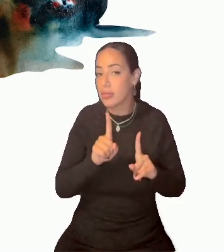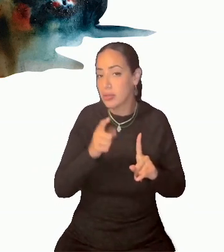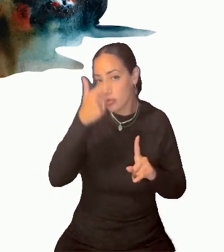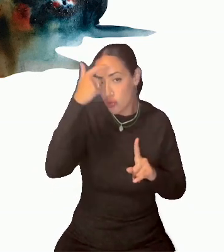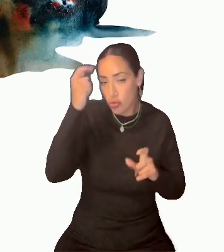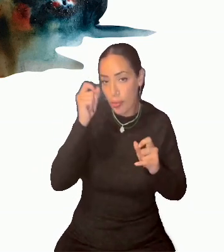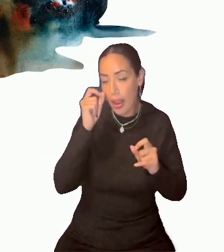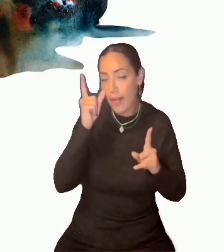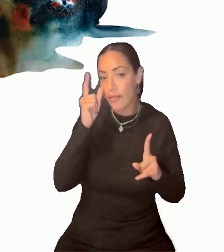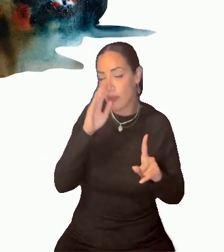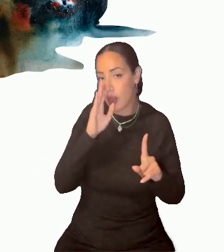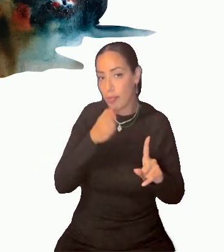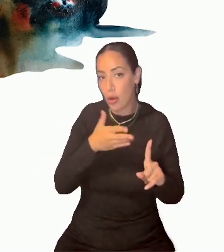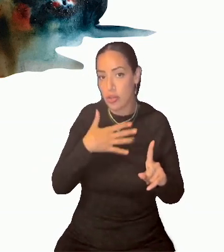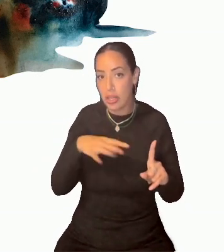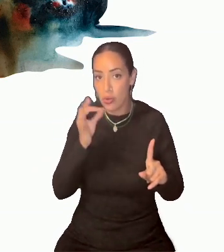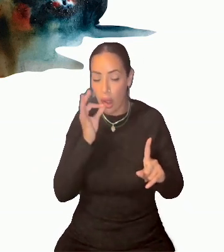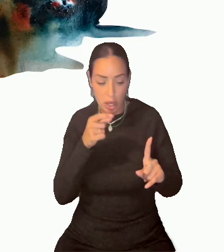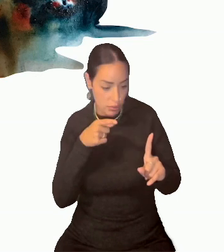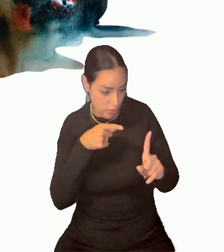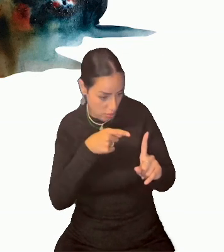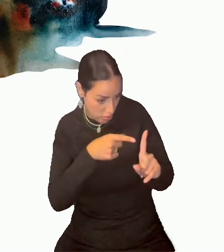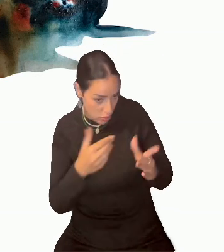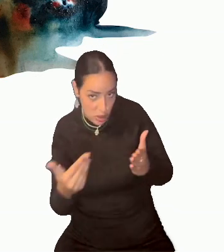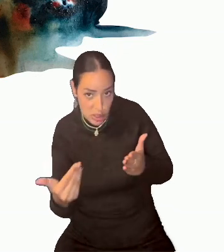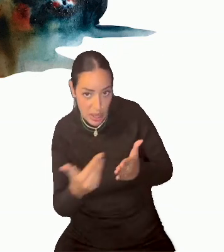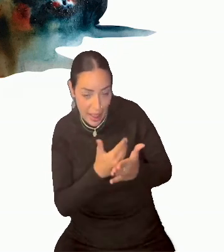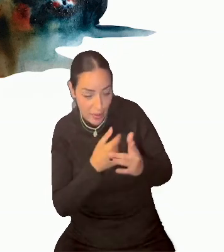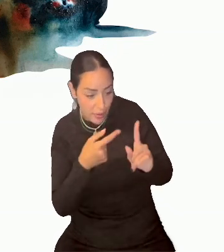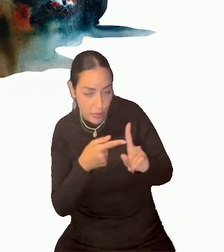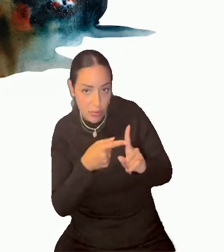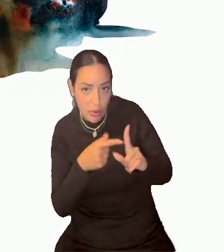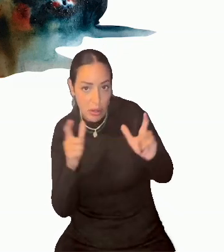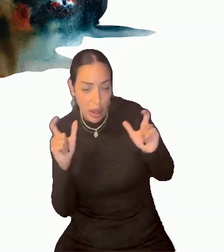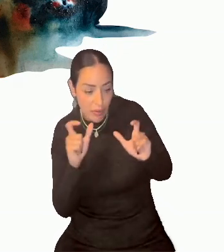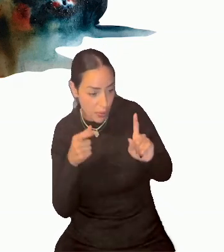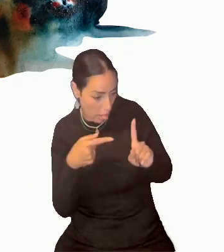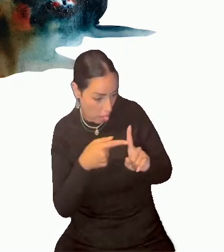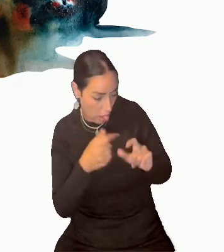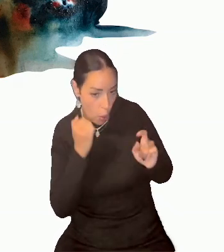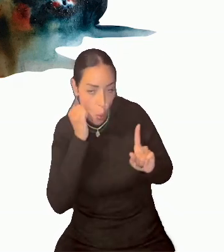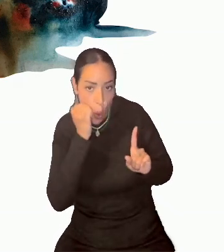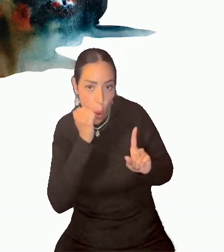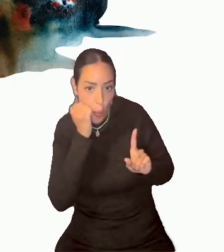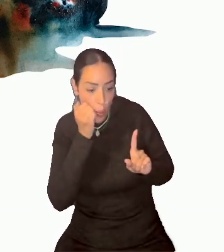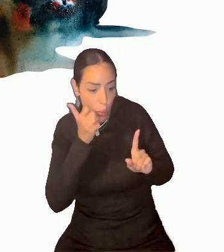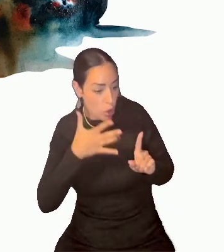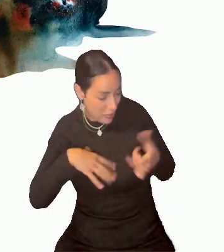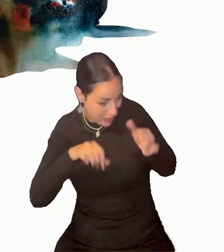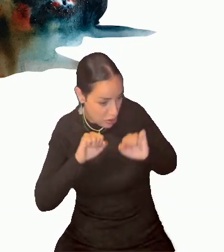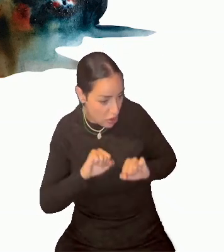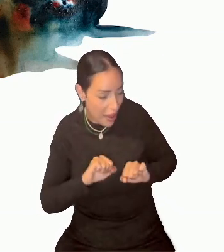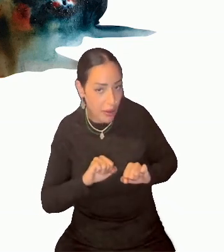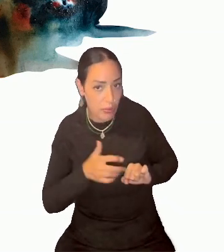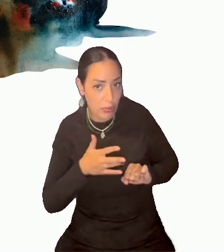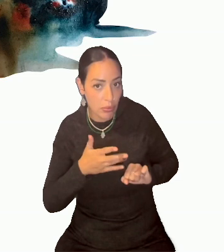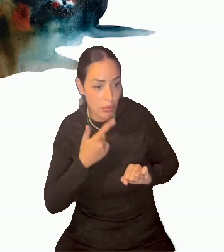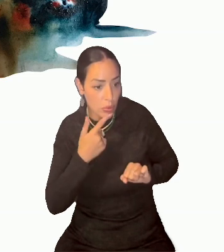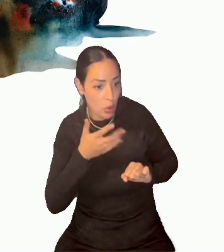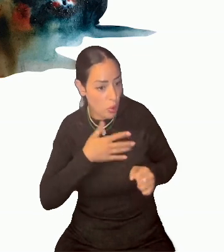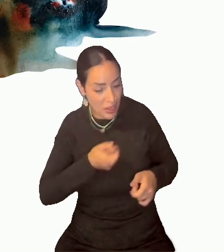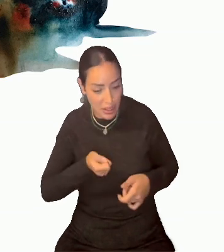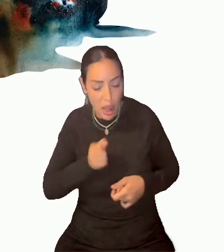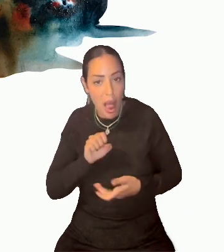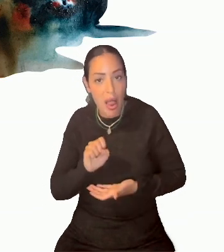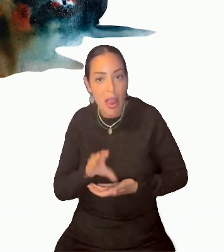a trauma-informed approach need only inquire, is she safe, is she comfortable, and is she warm? Does she need a chair to sit on and a